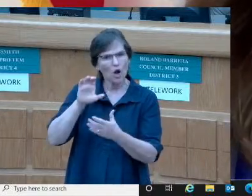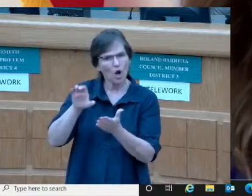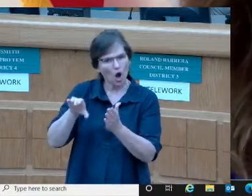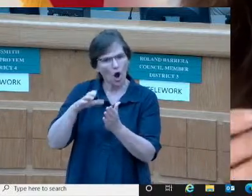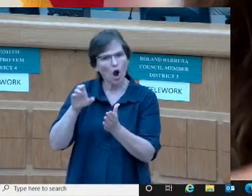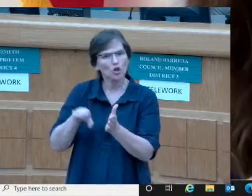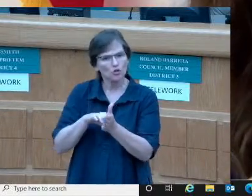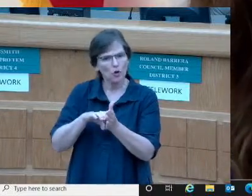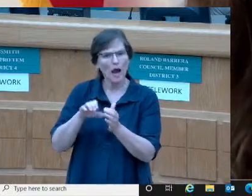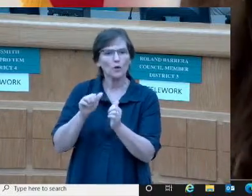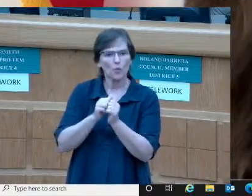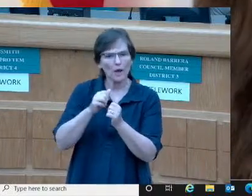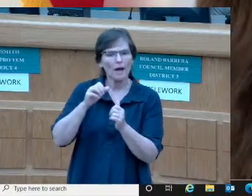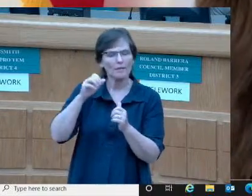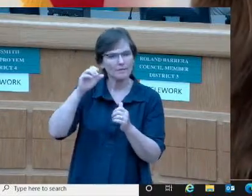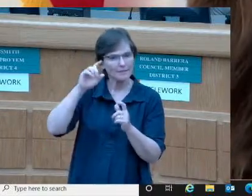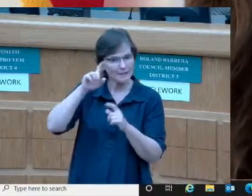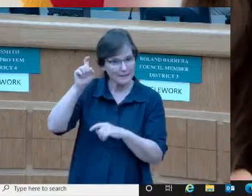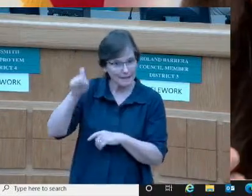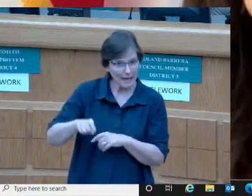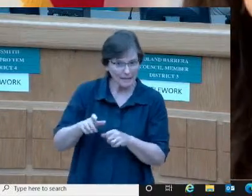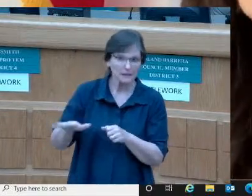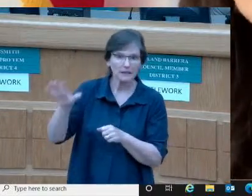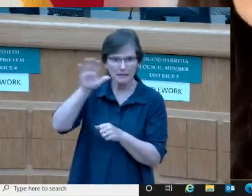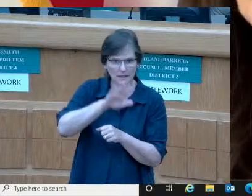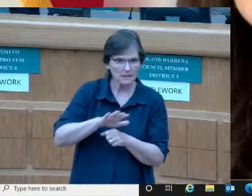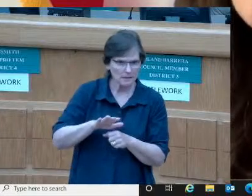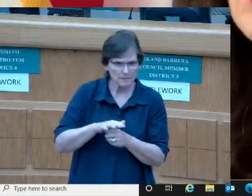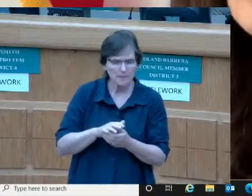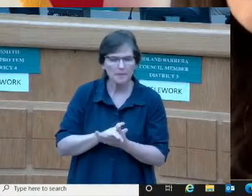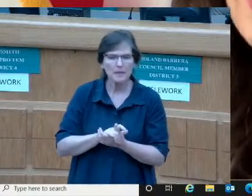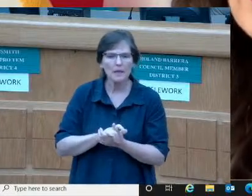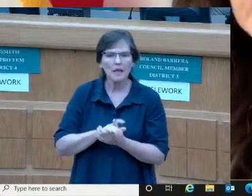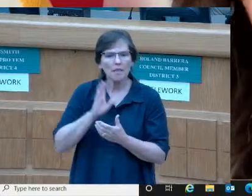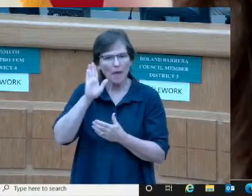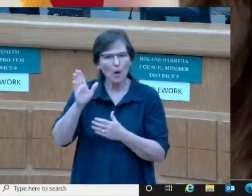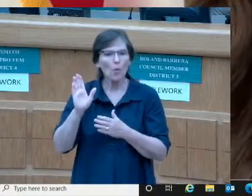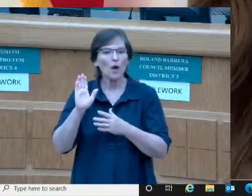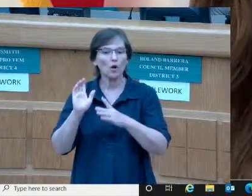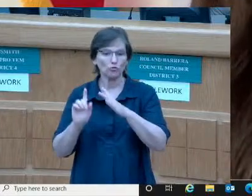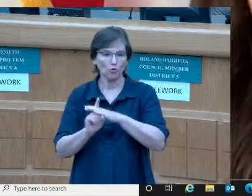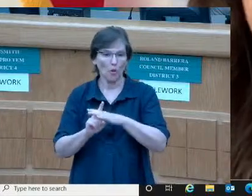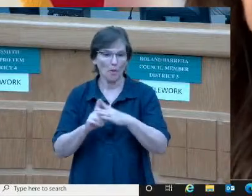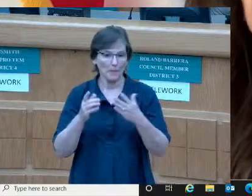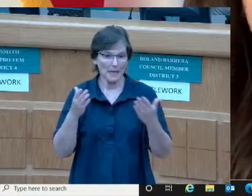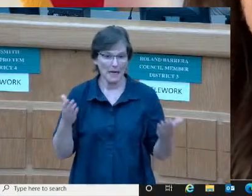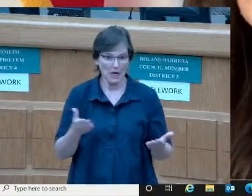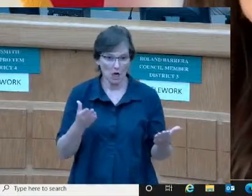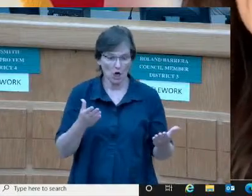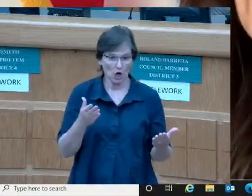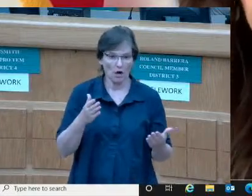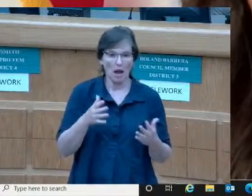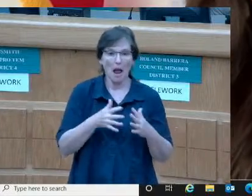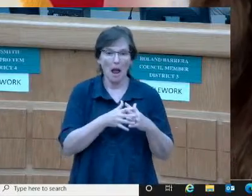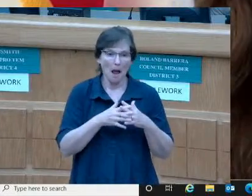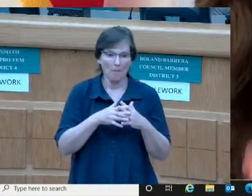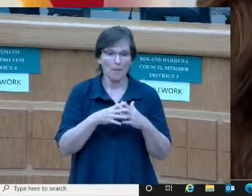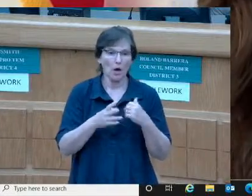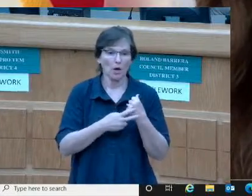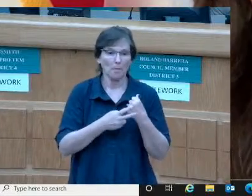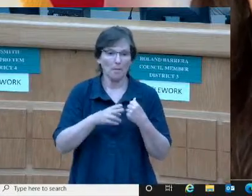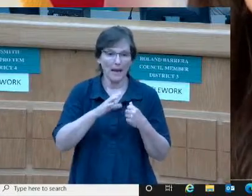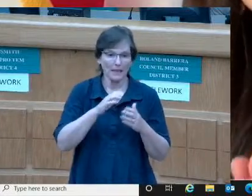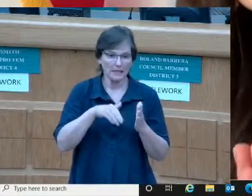Emergency Management, which I'm a part of, they are going to be here at American Bank Center through Saturday, August the 8th, from